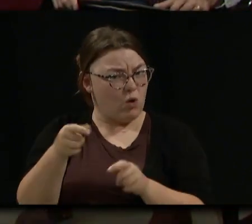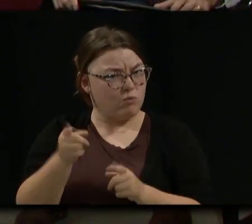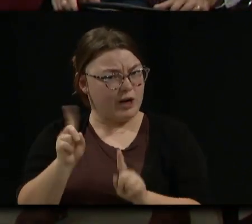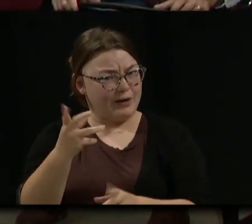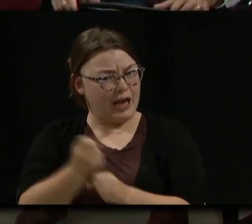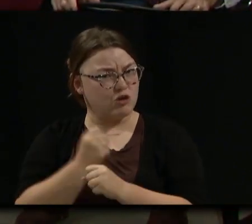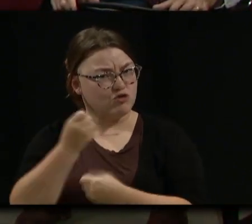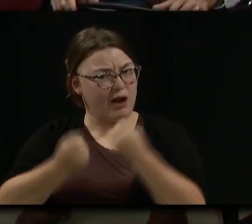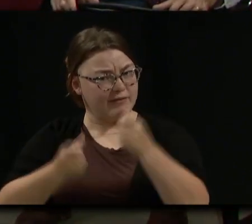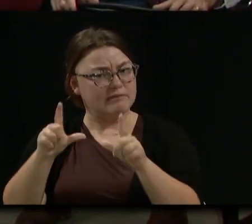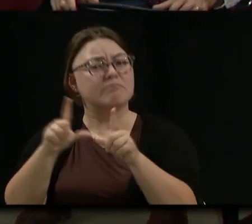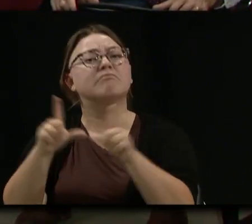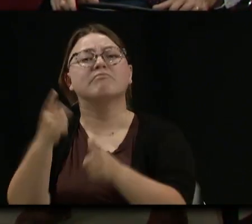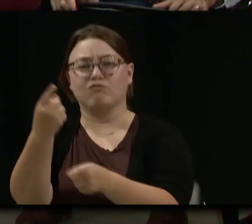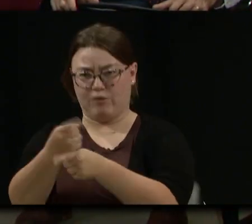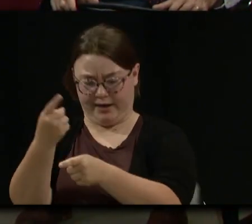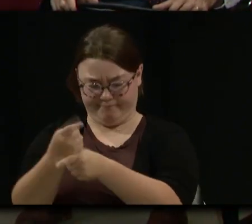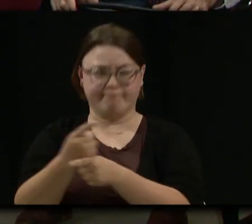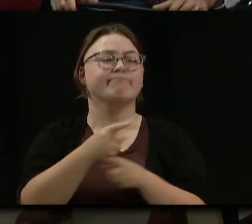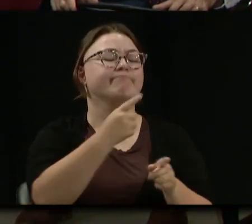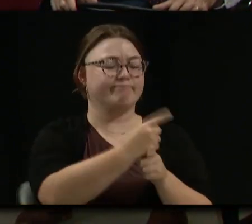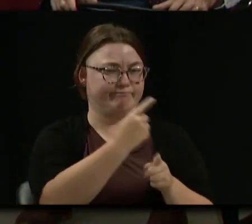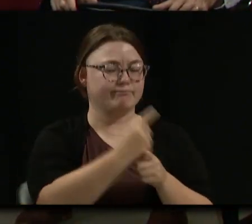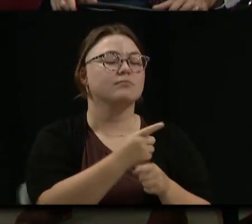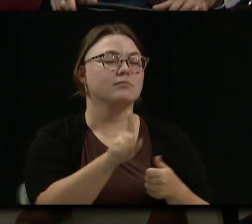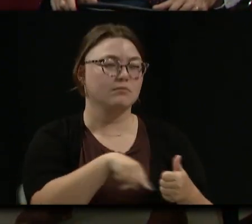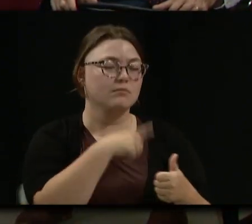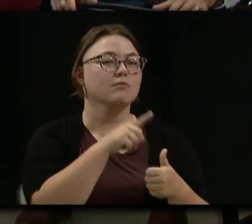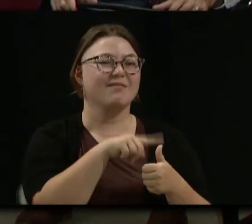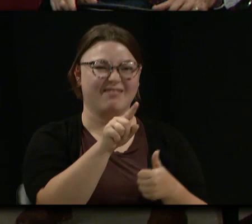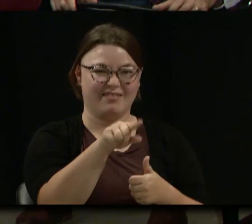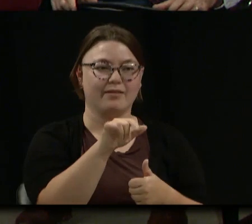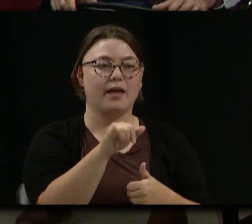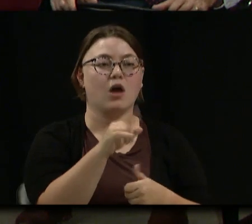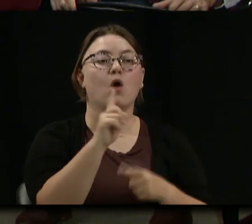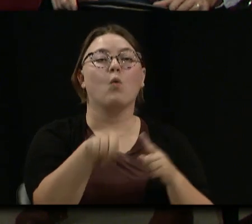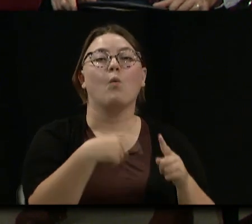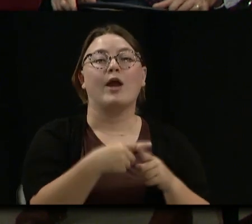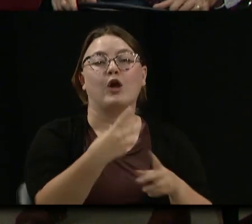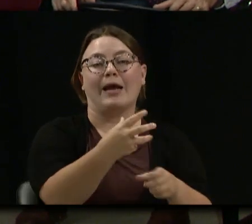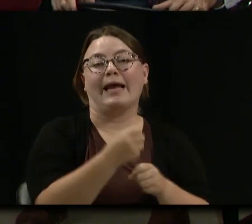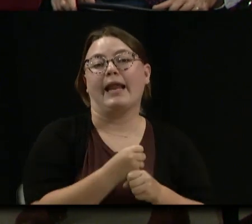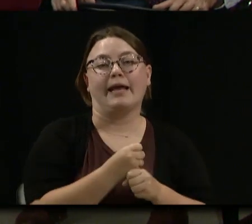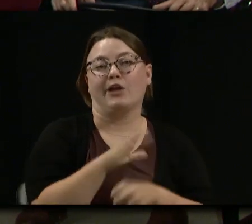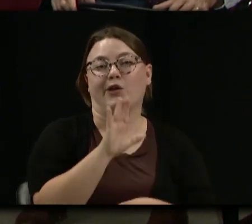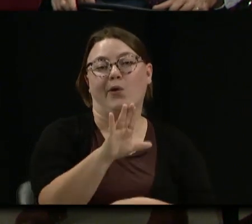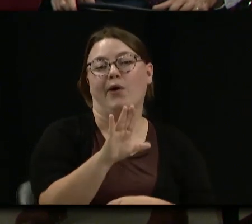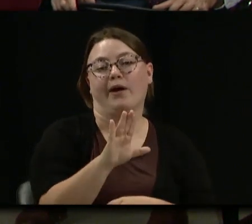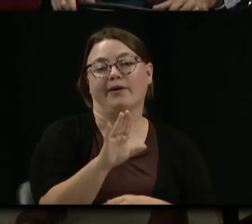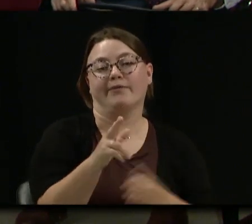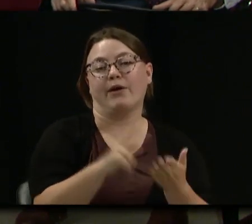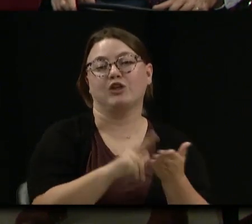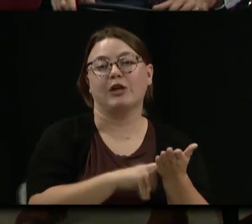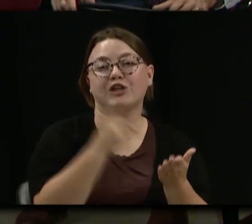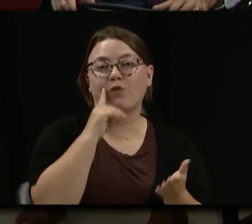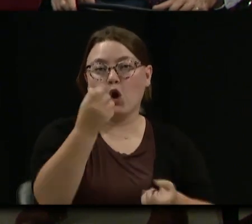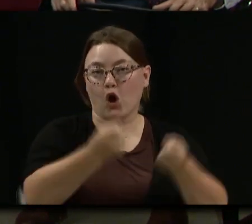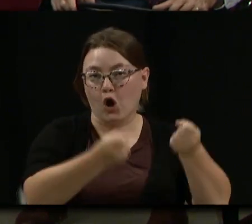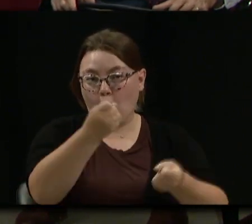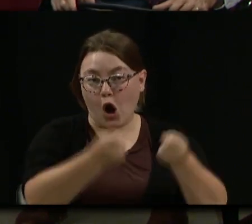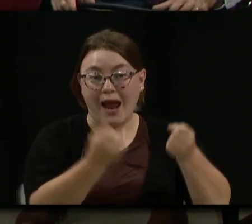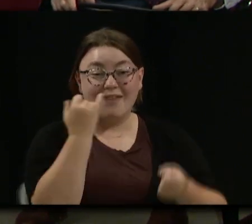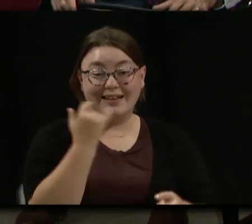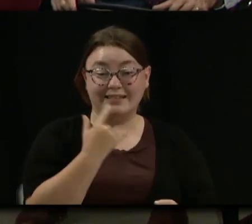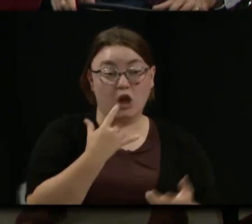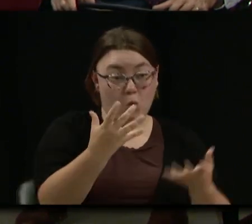at the Bureau of Motor Vehicles. Many of the times they'll ask you as you're filling it out and getting that, do you want to be registered? If you say yes to